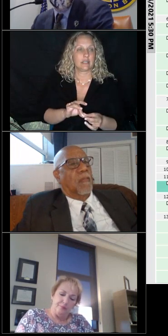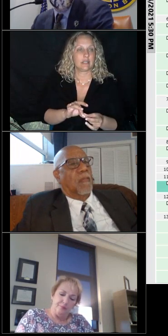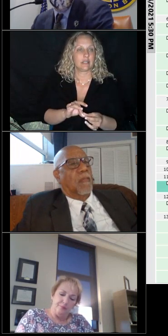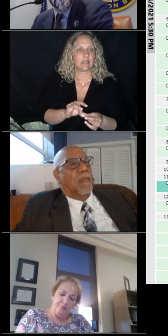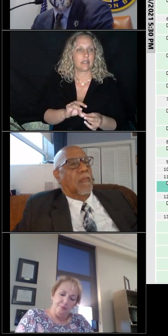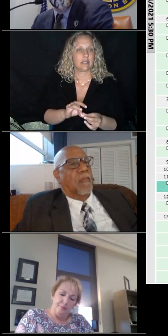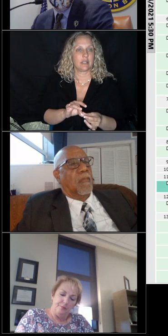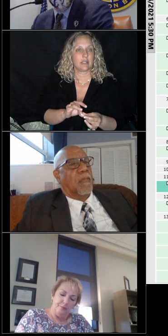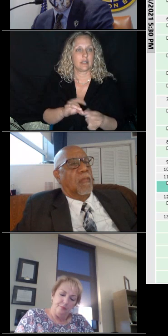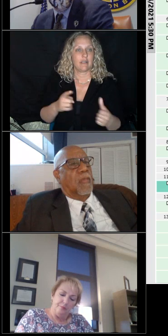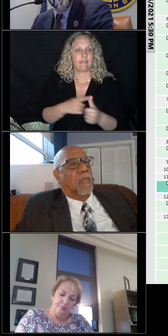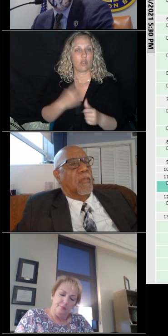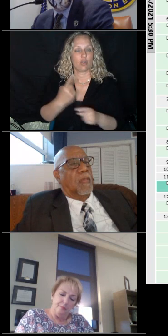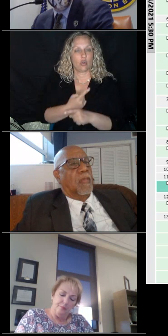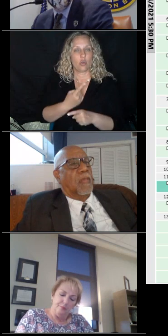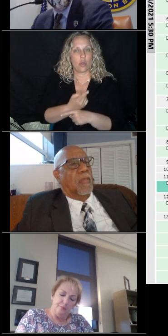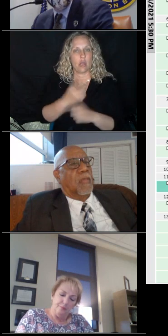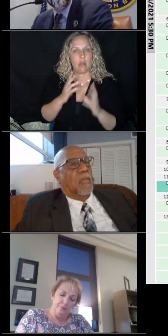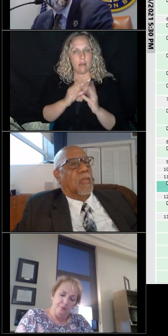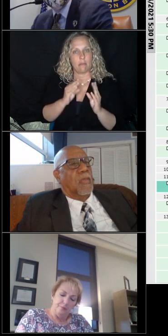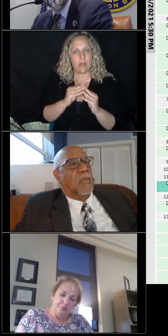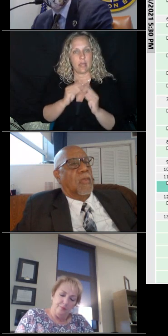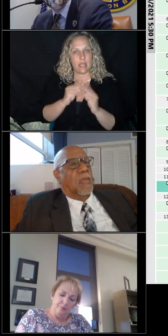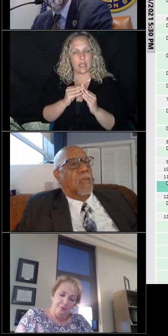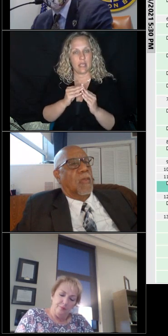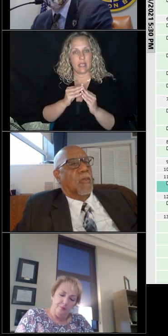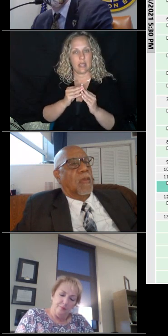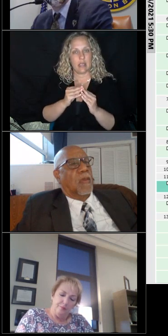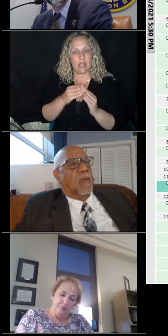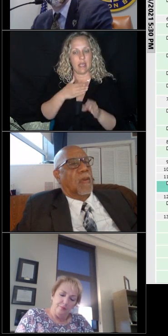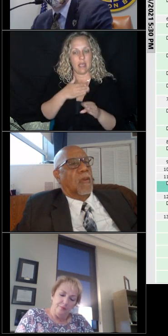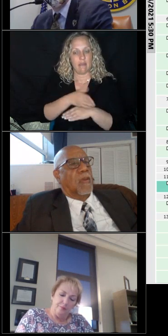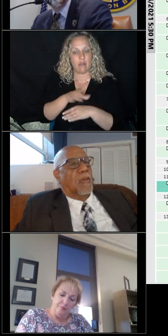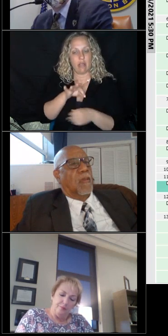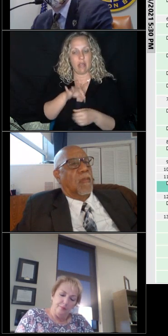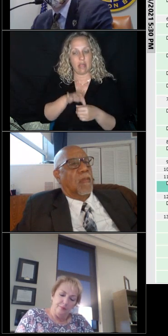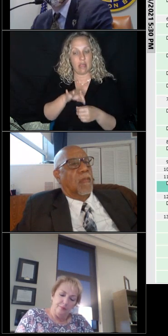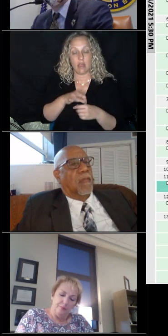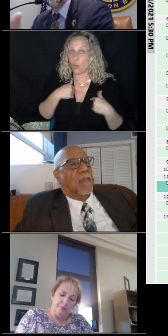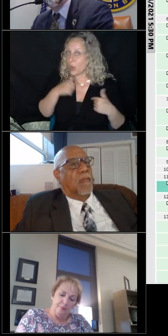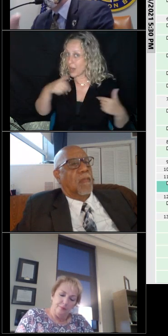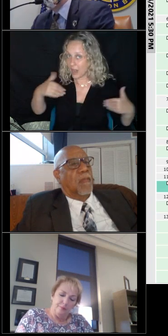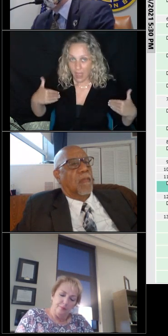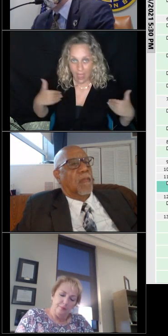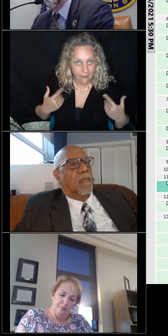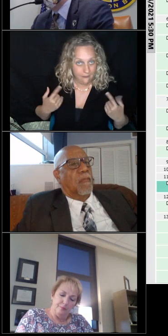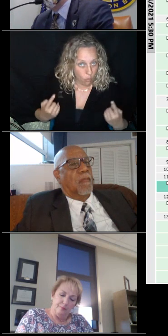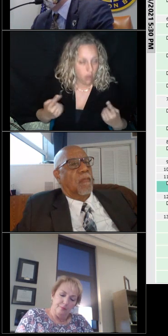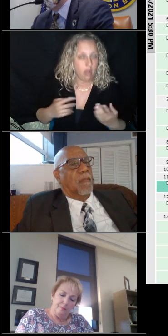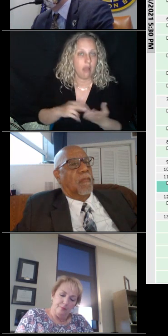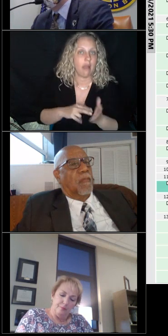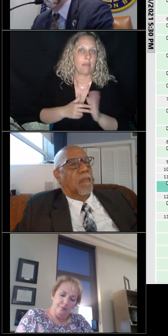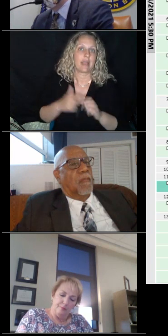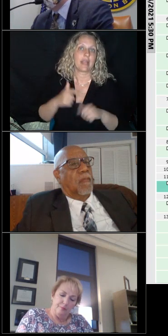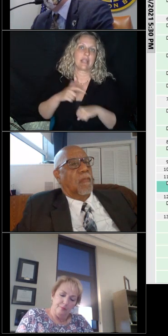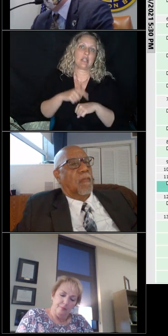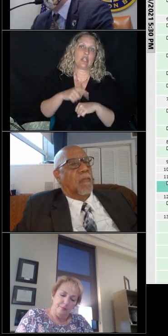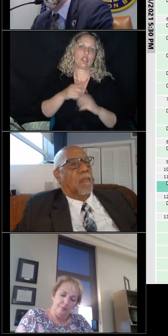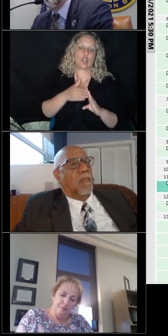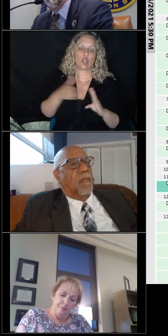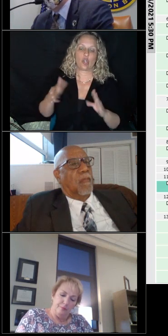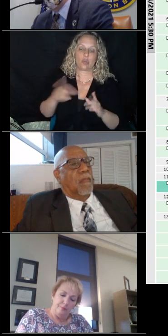regular special meeting at the city commission meeting following an election. So since we didn't have one, the term of the vice mayor should